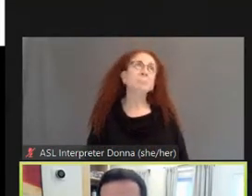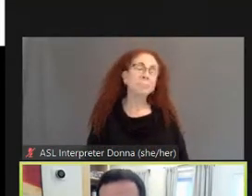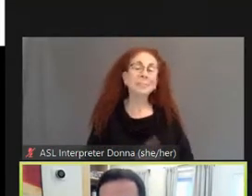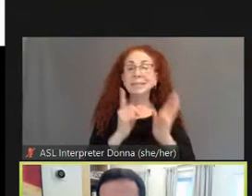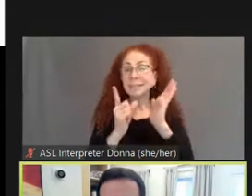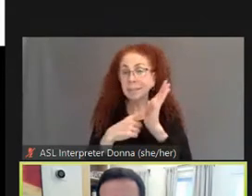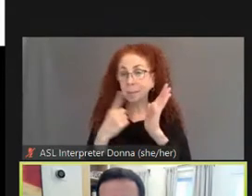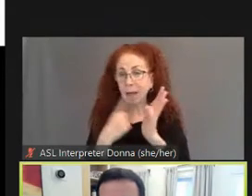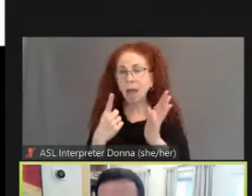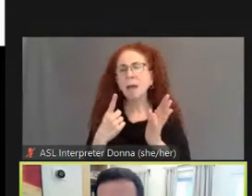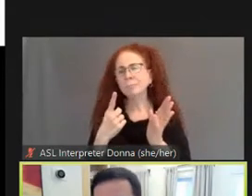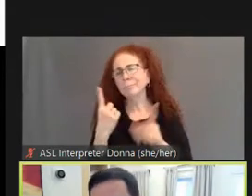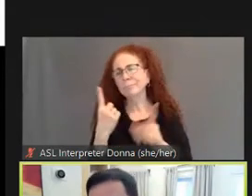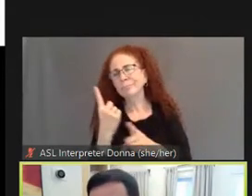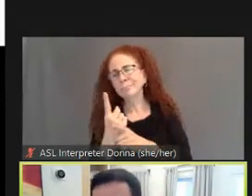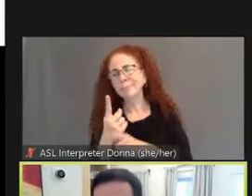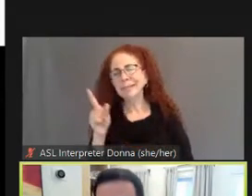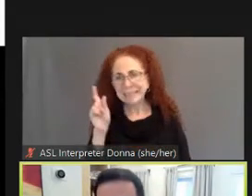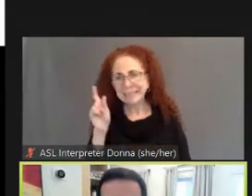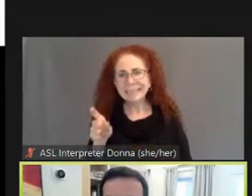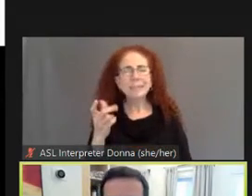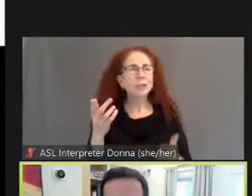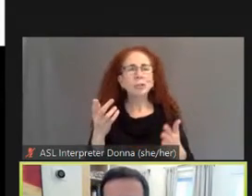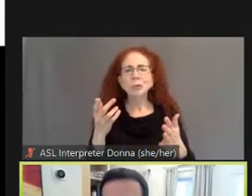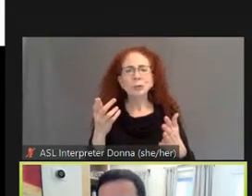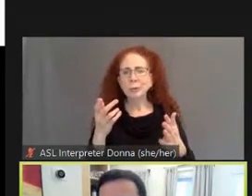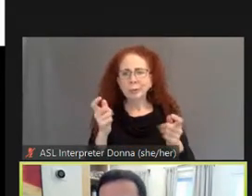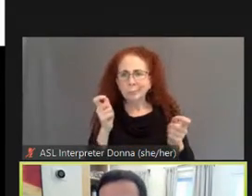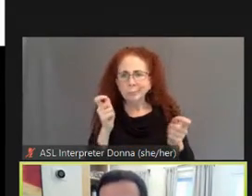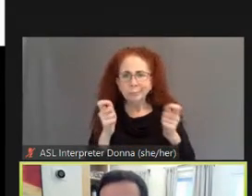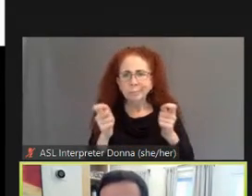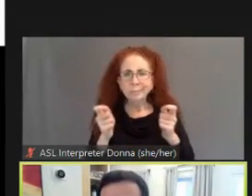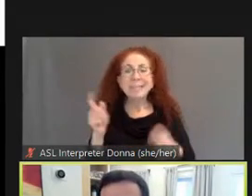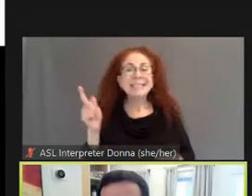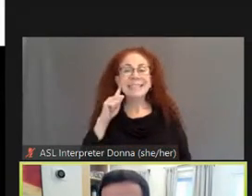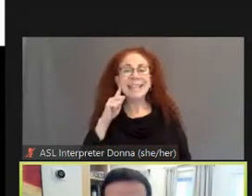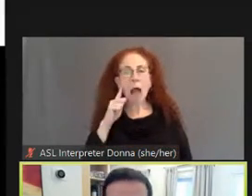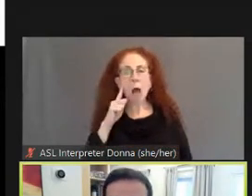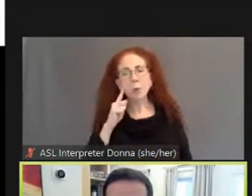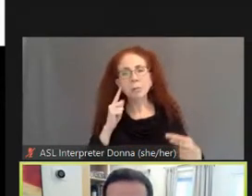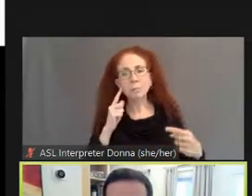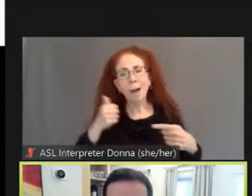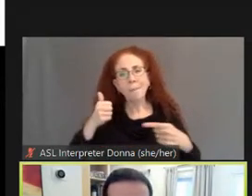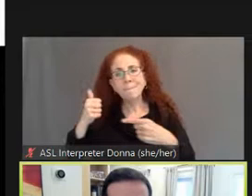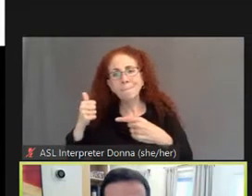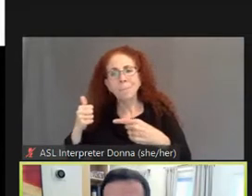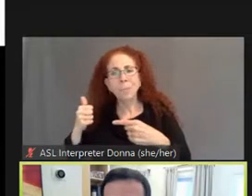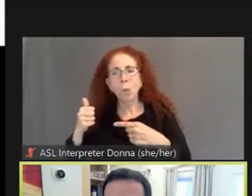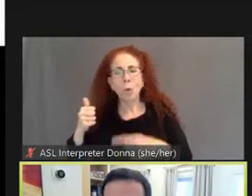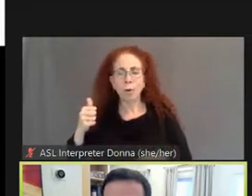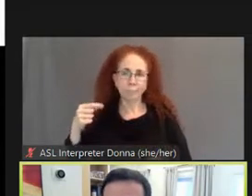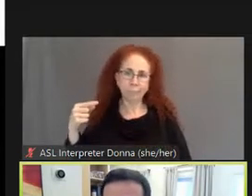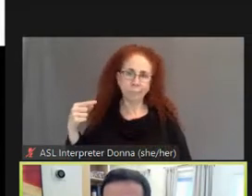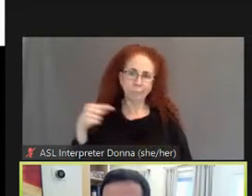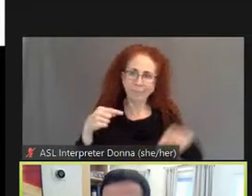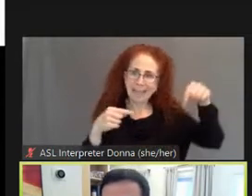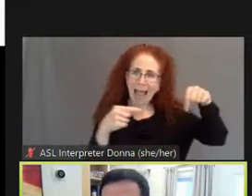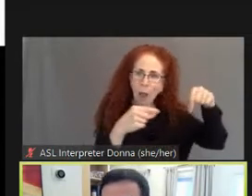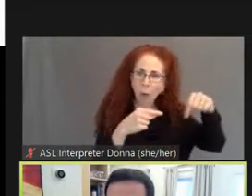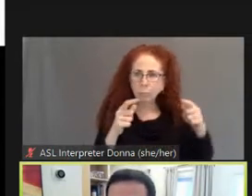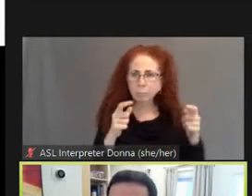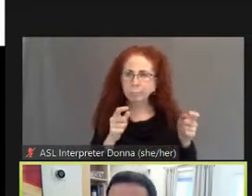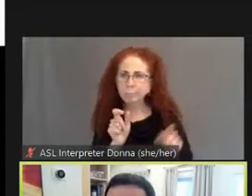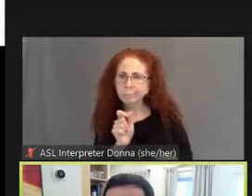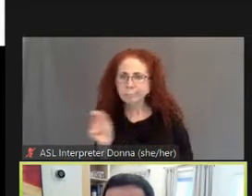where we need to decrease or increase the sound of the production just a tad so that the